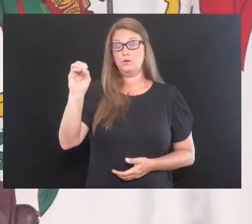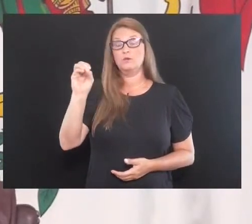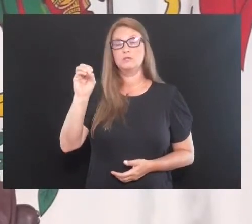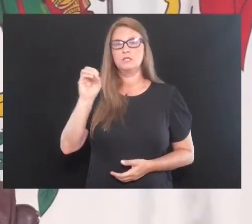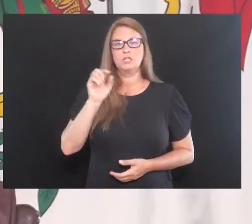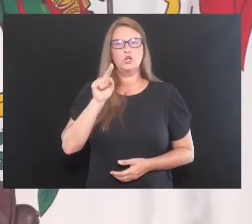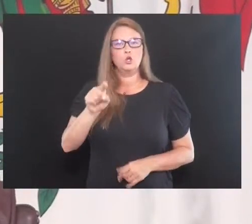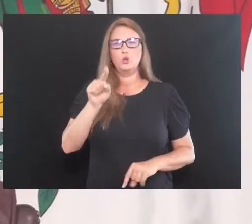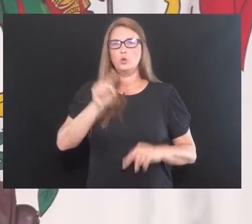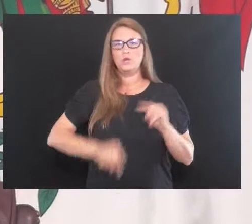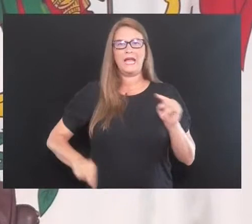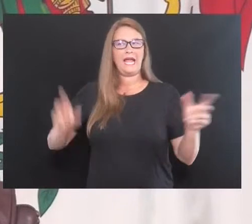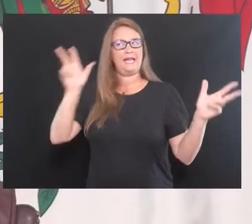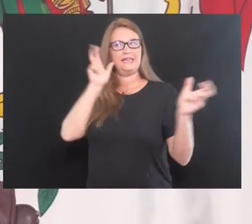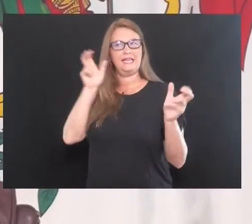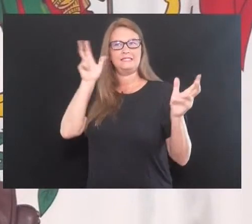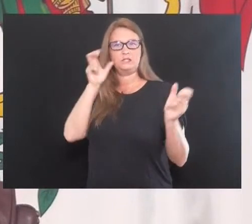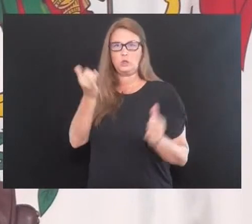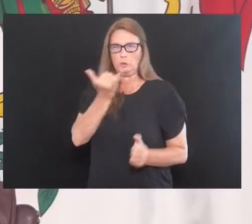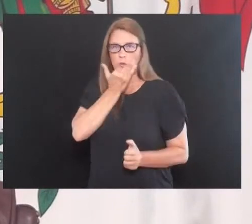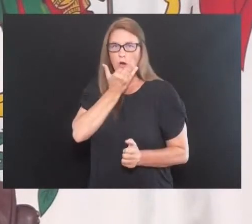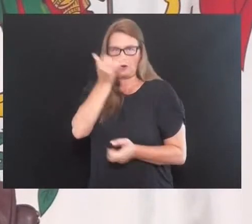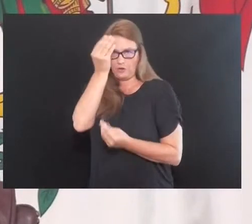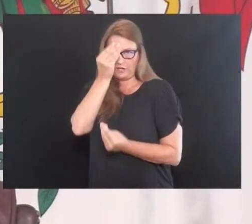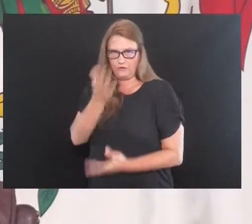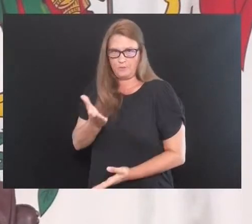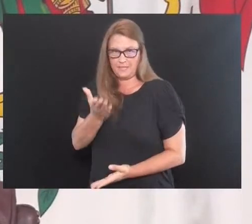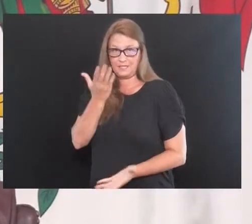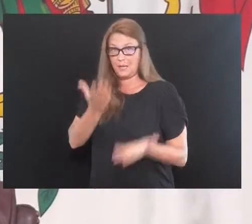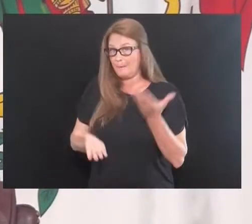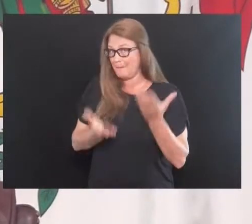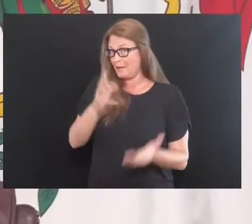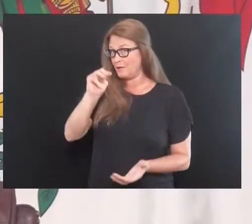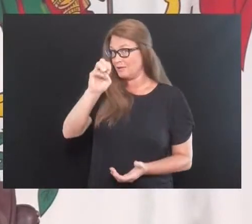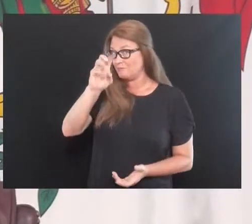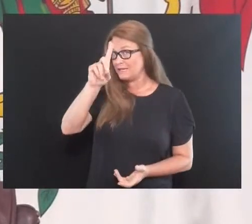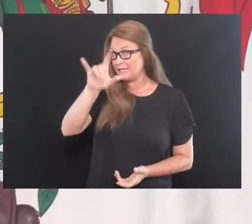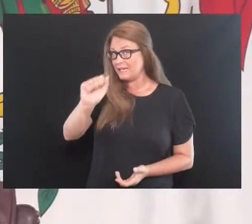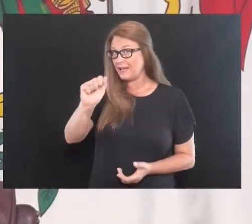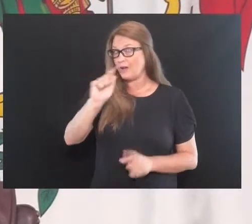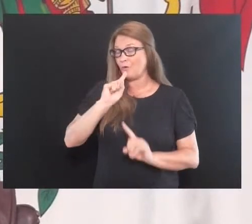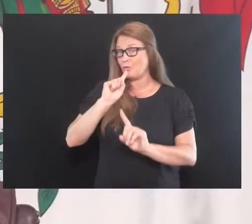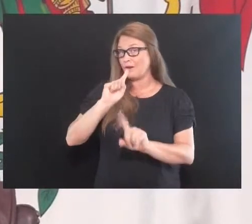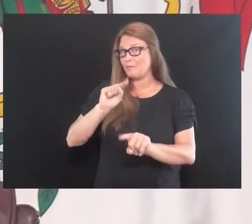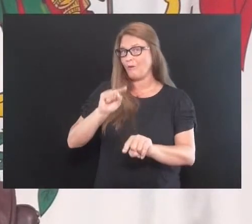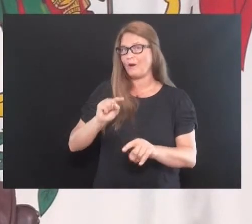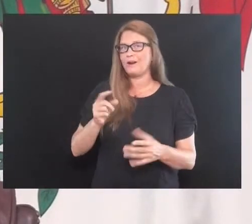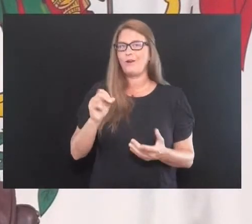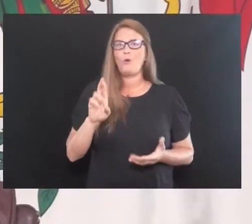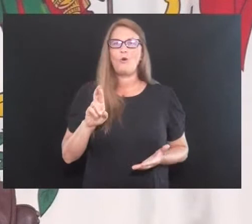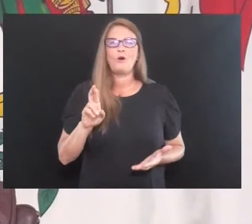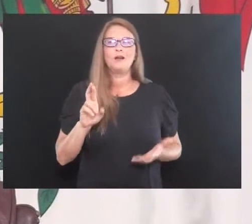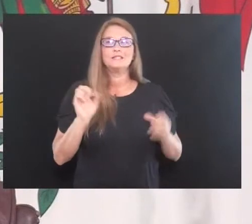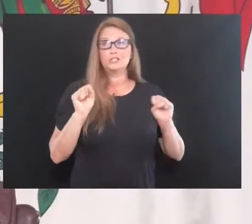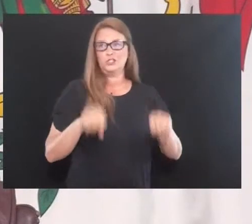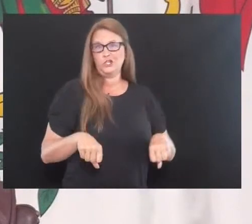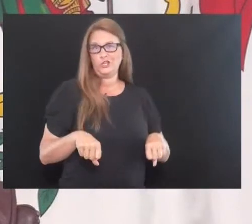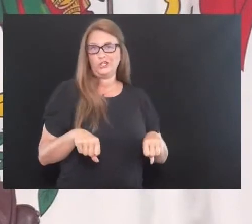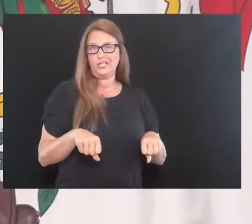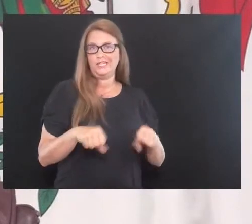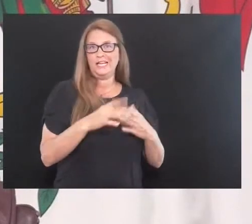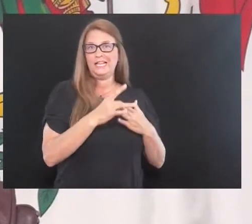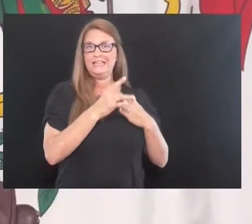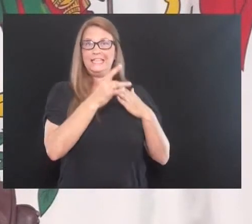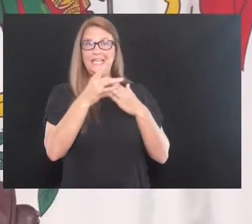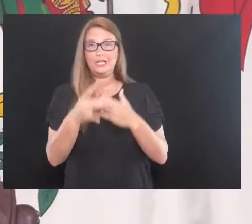can't listen to misinformation that maybe the media is reporting or whatever, that could lead you